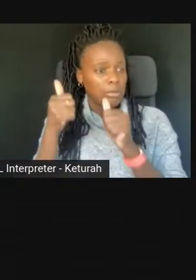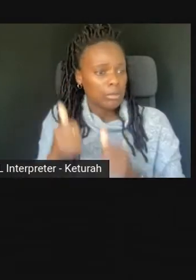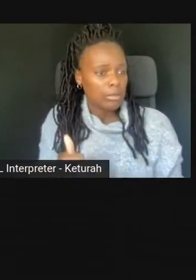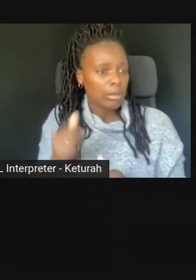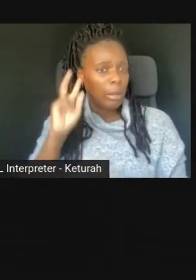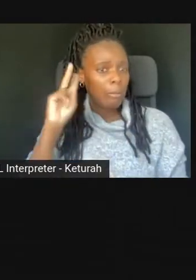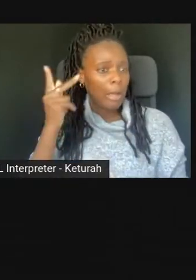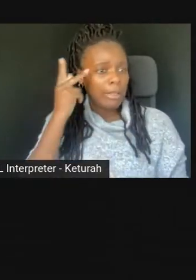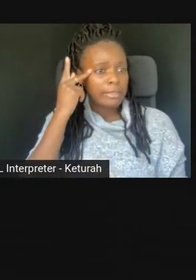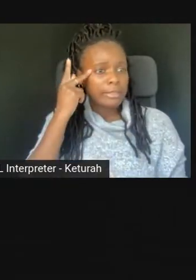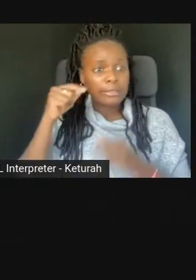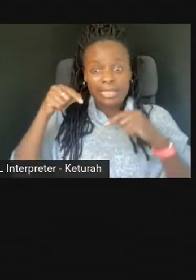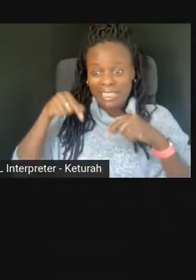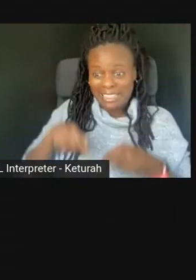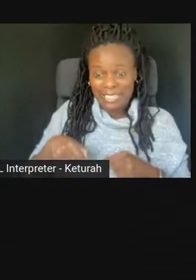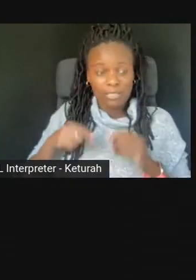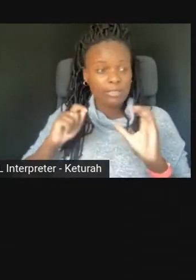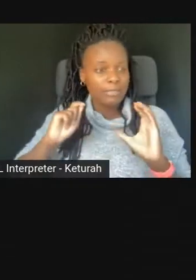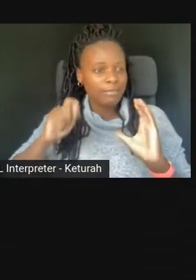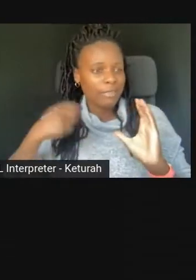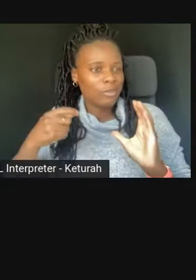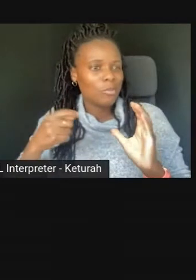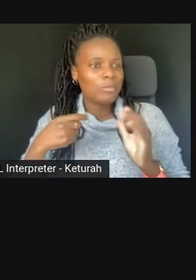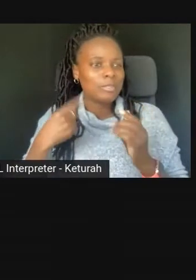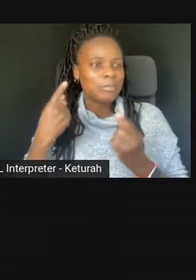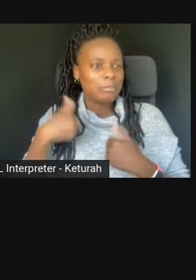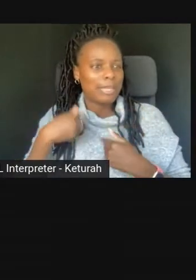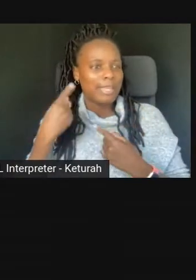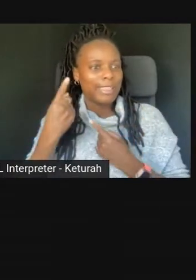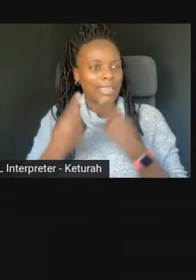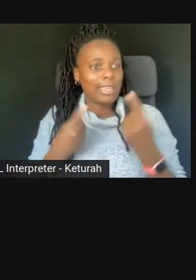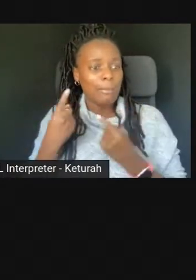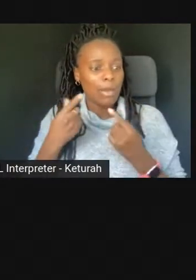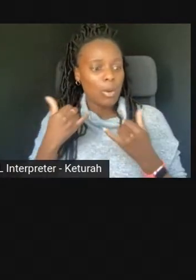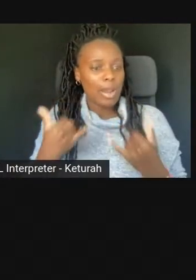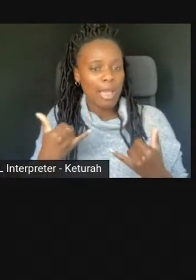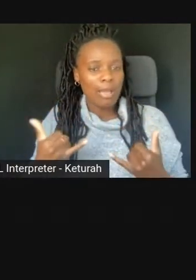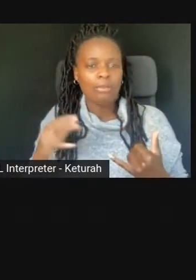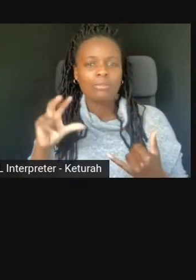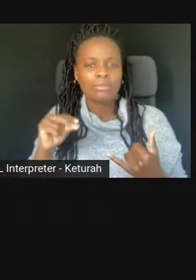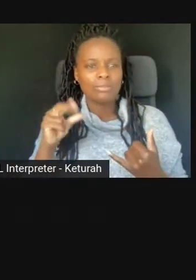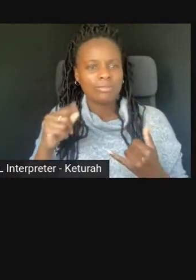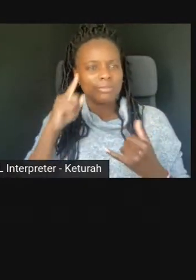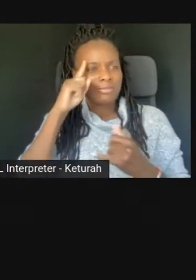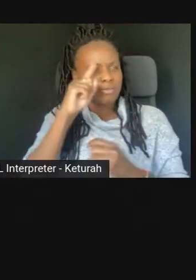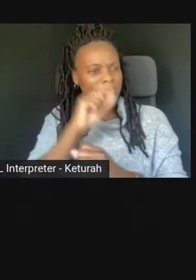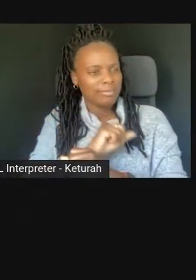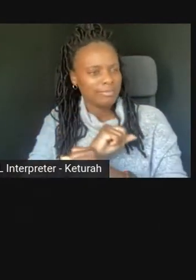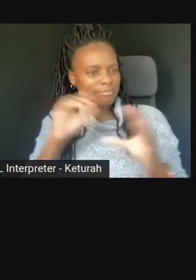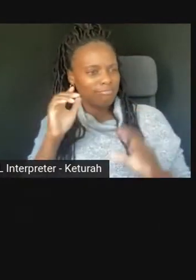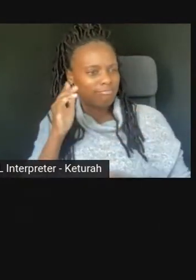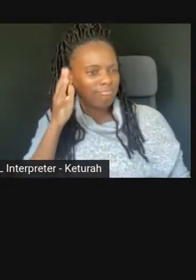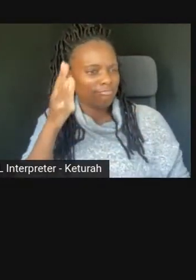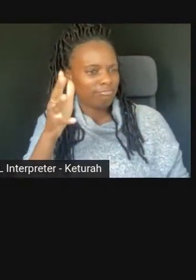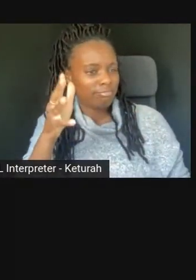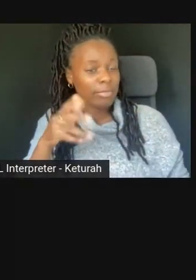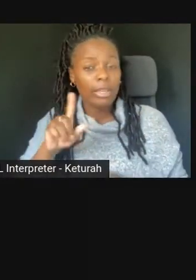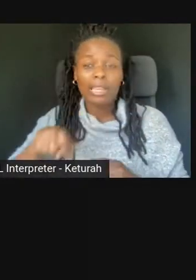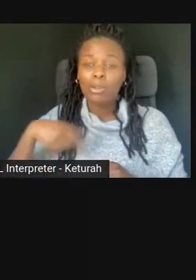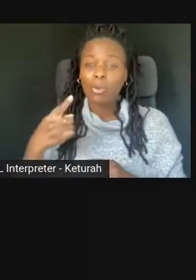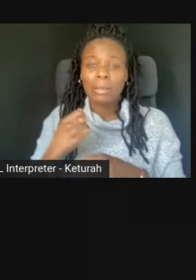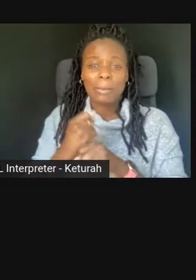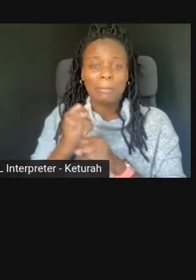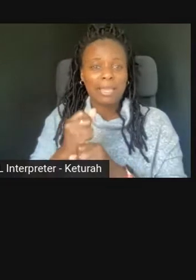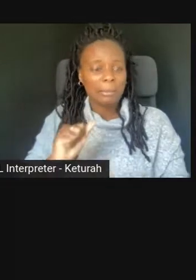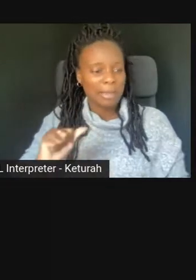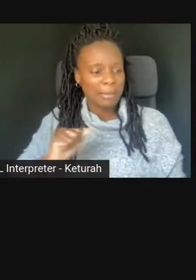opportunity to look beyond what is and dream of what can be. This film can really only be made by a filmmaker like myself,